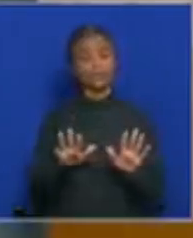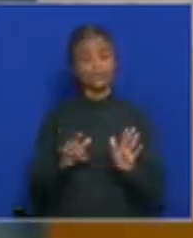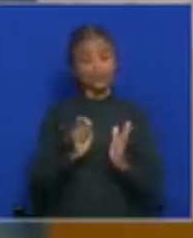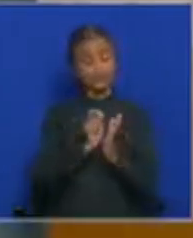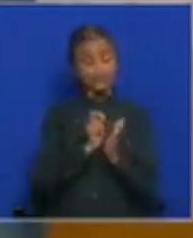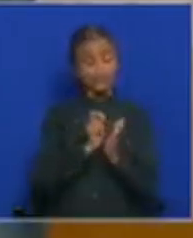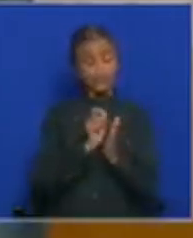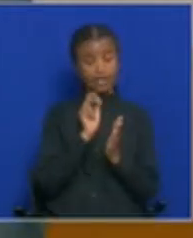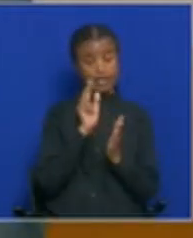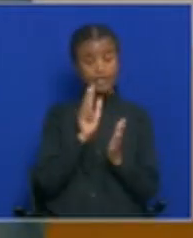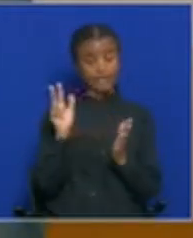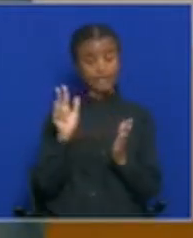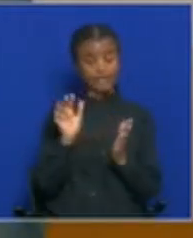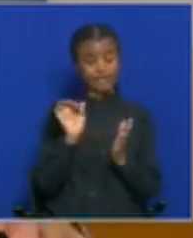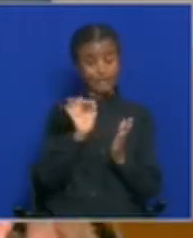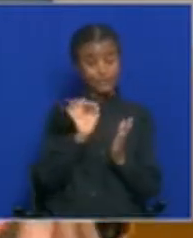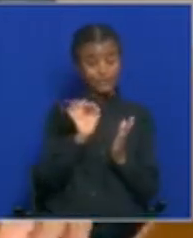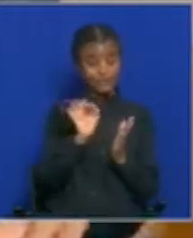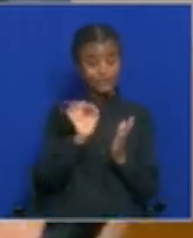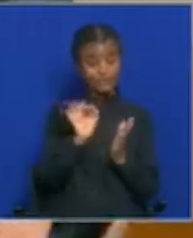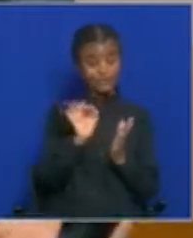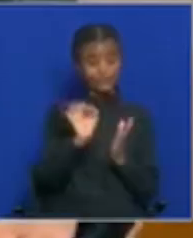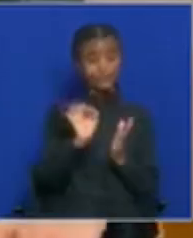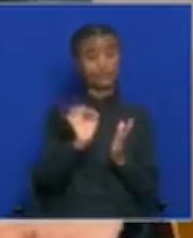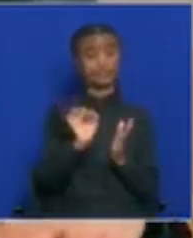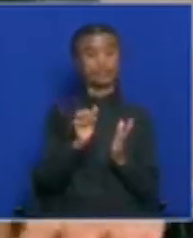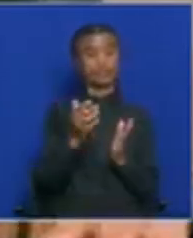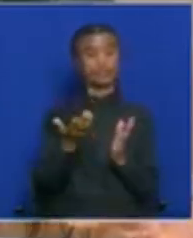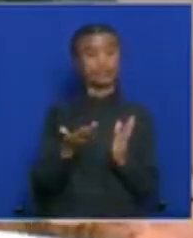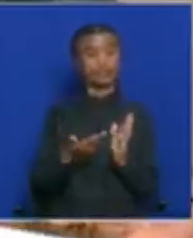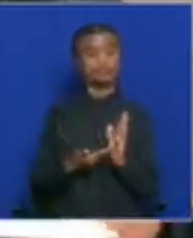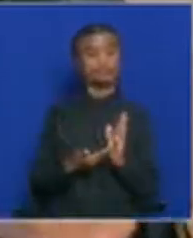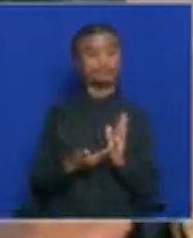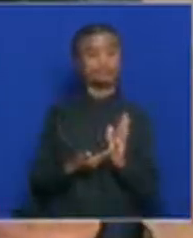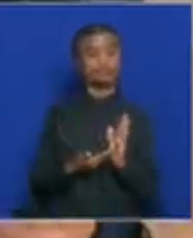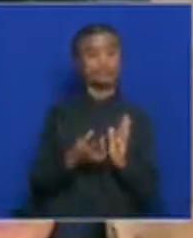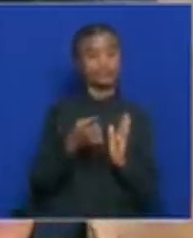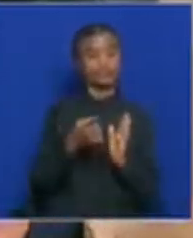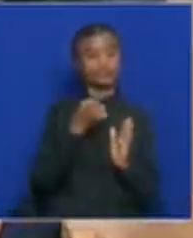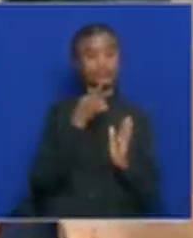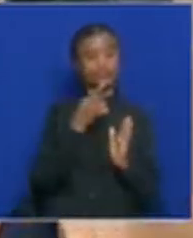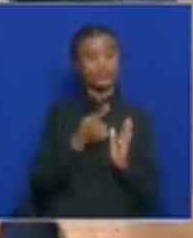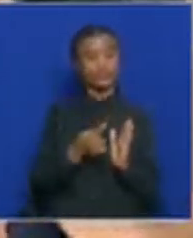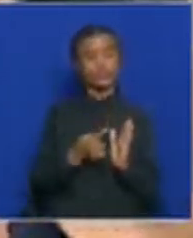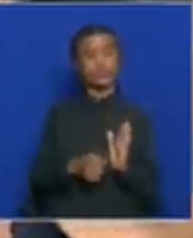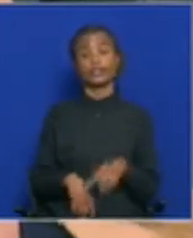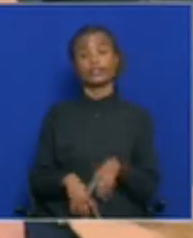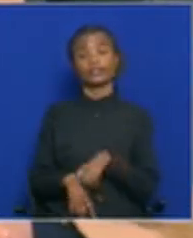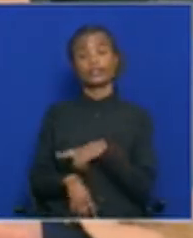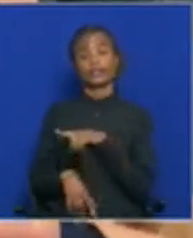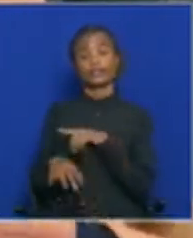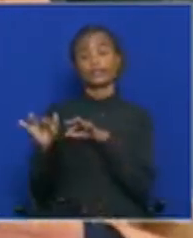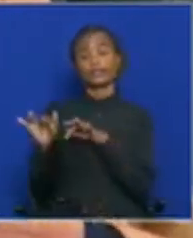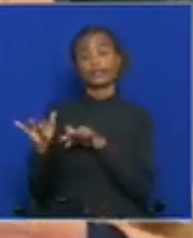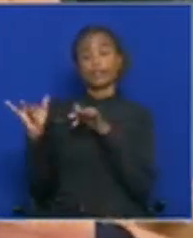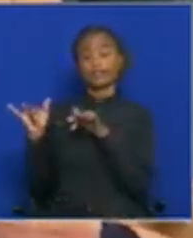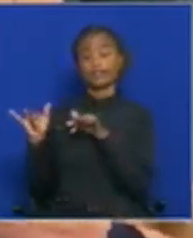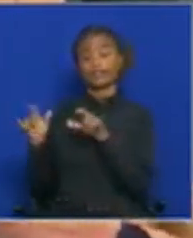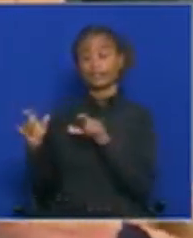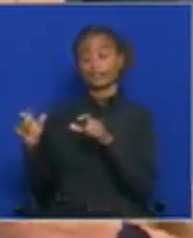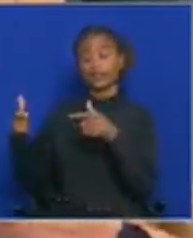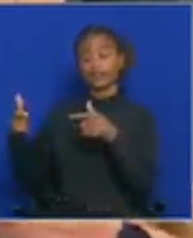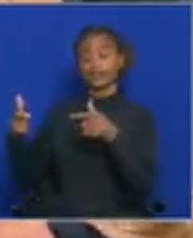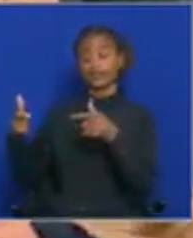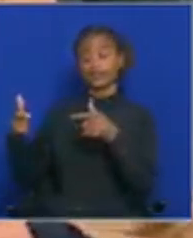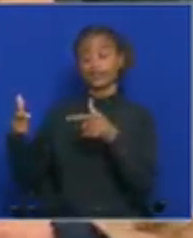the one that you say you prepared after you heard what was said in the ad hoc committee. Yes,